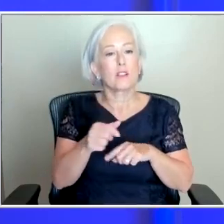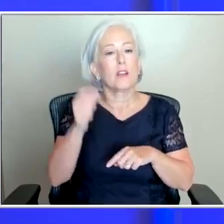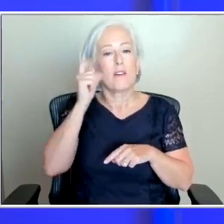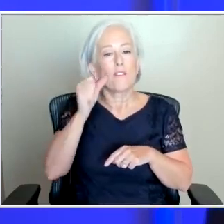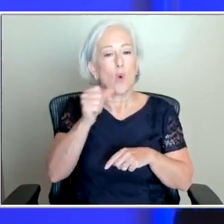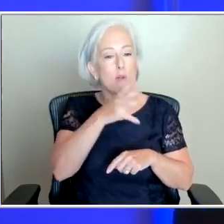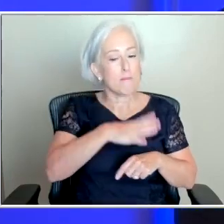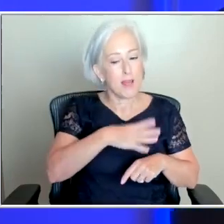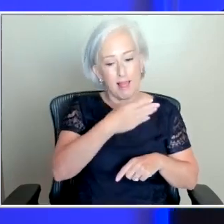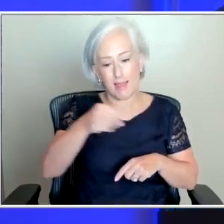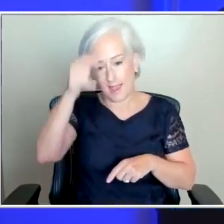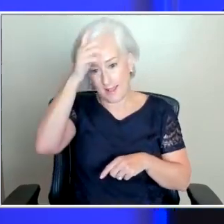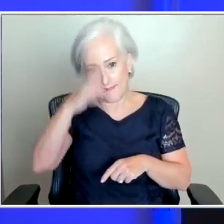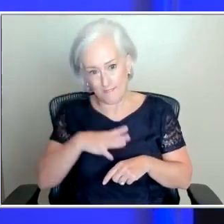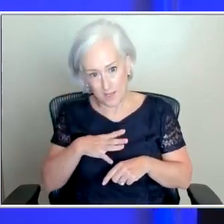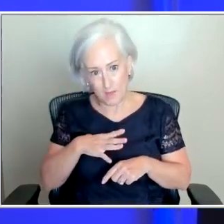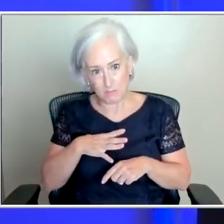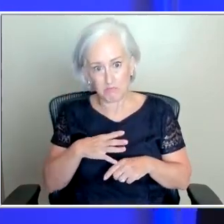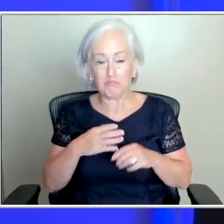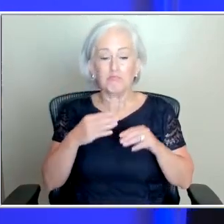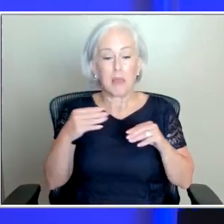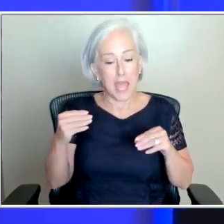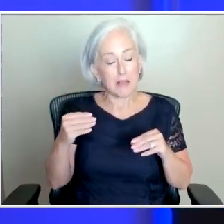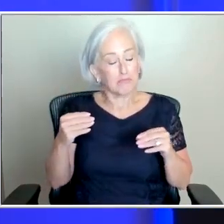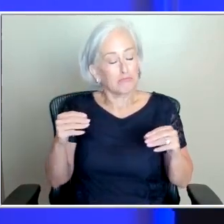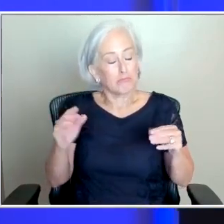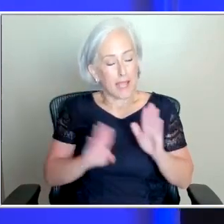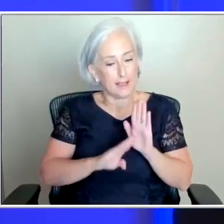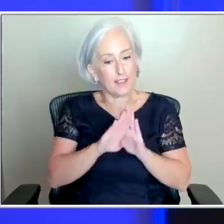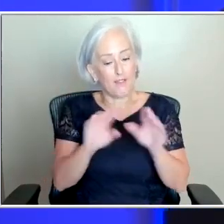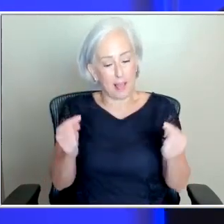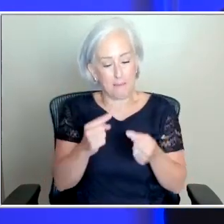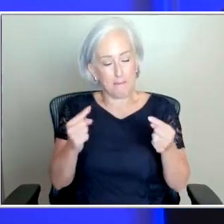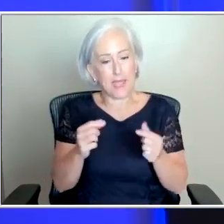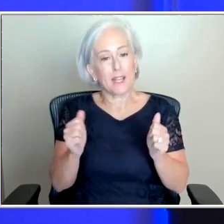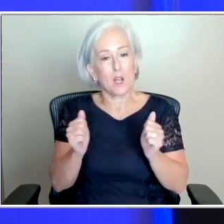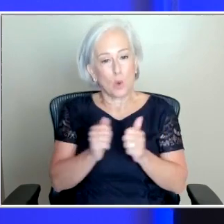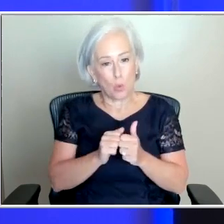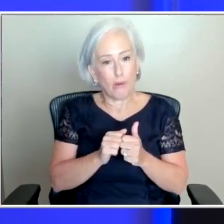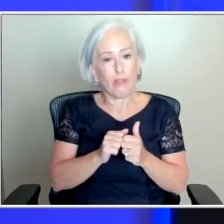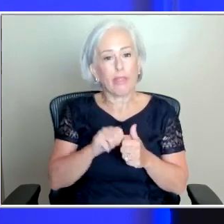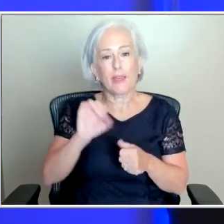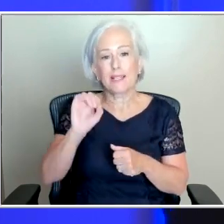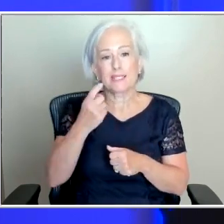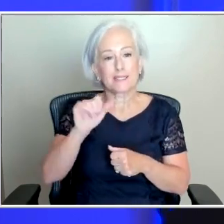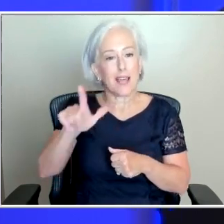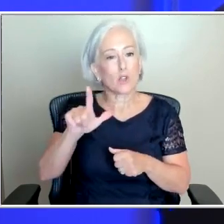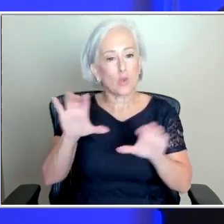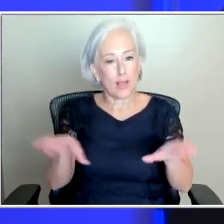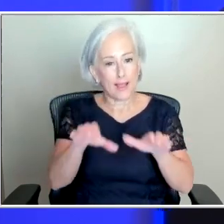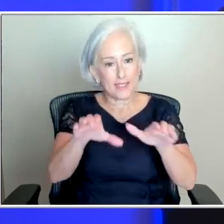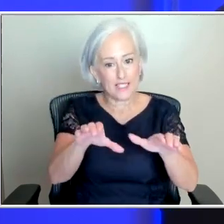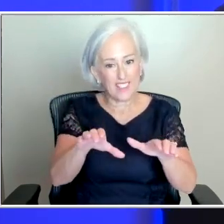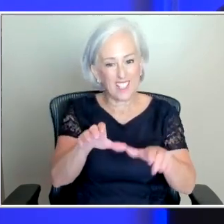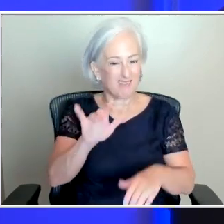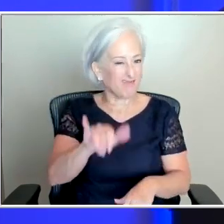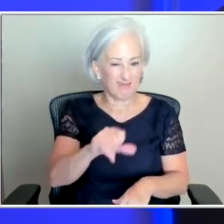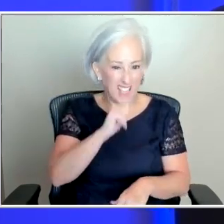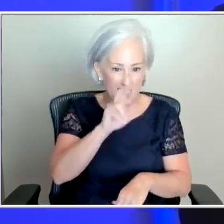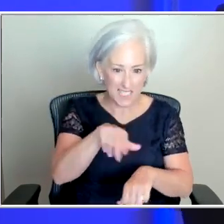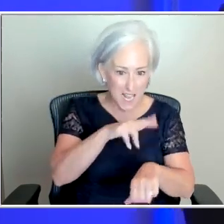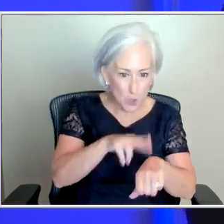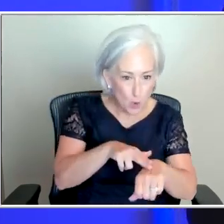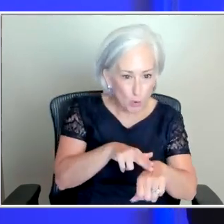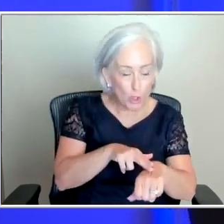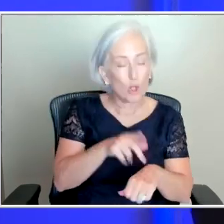some pain with sexual activity for some people. And something to know is that's not normal. And if people are dealing with pain